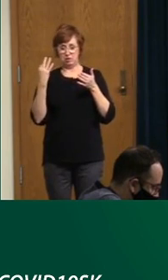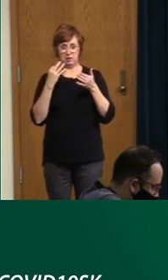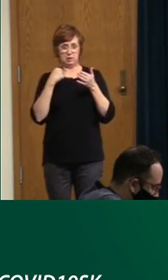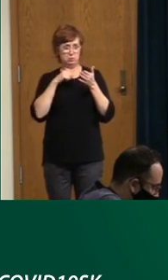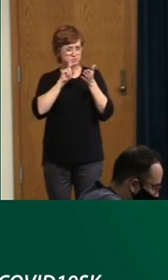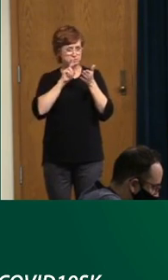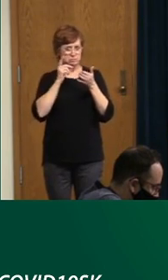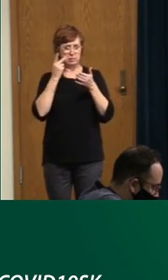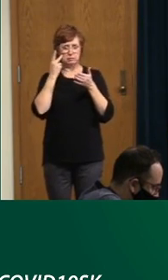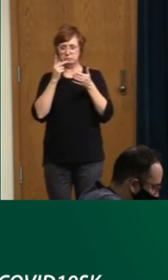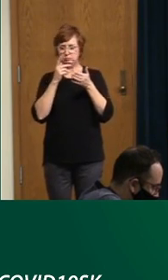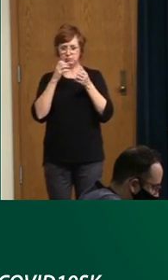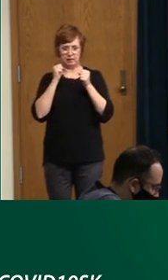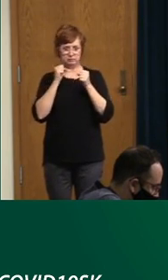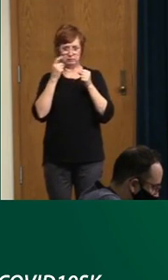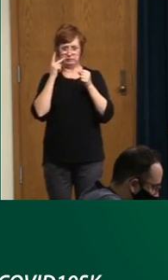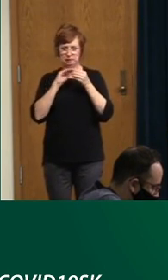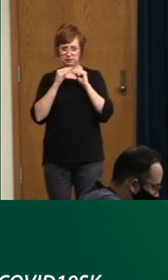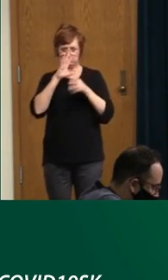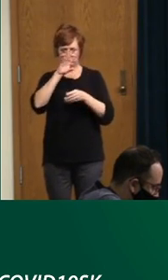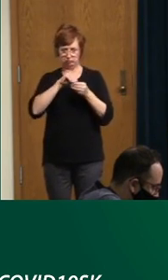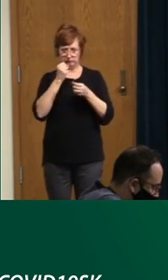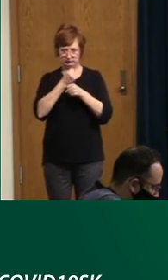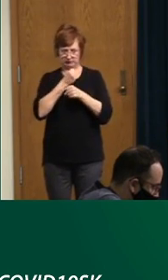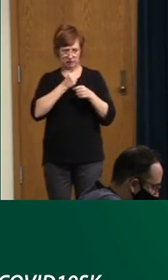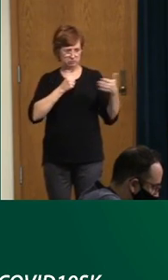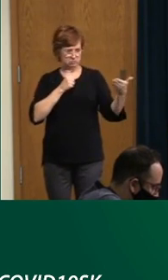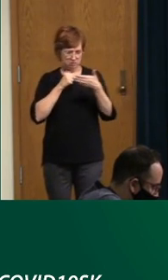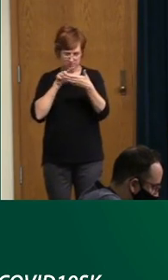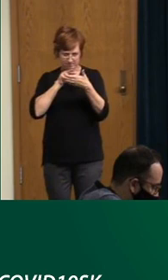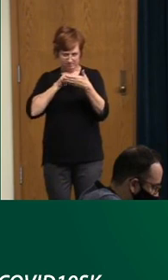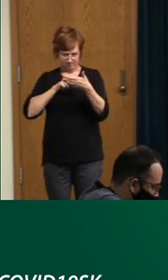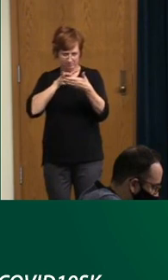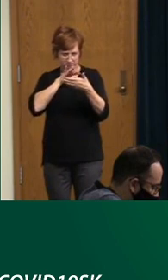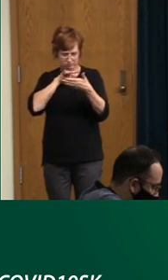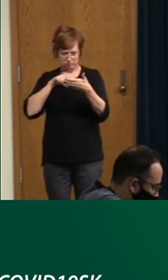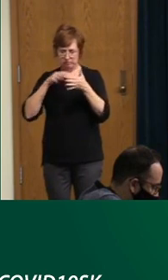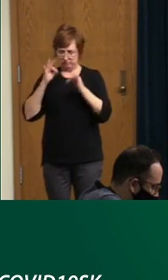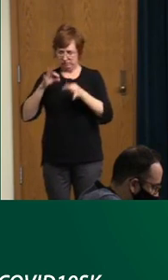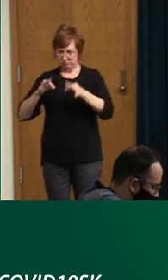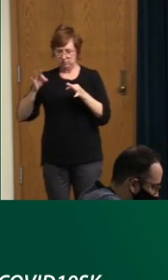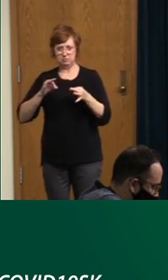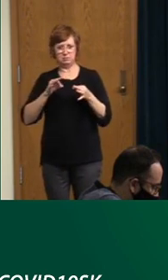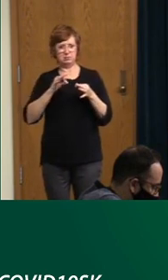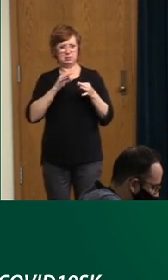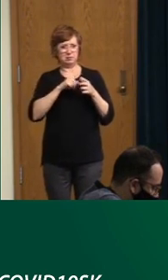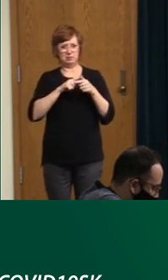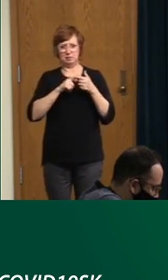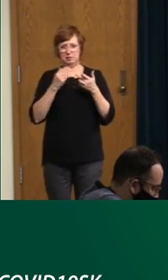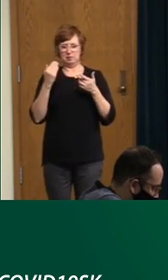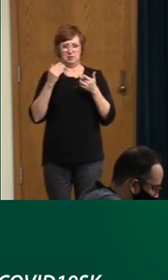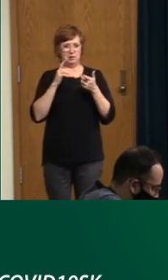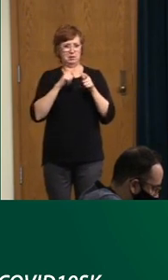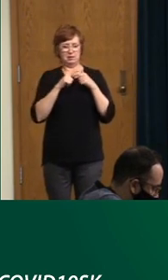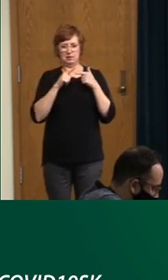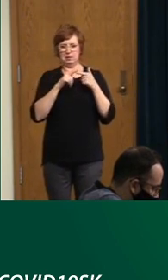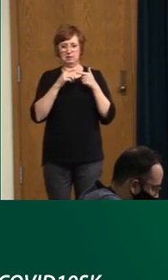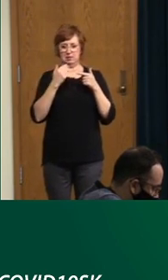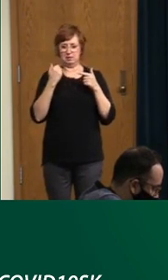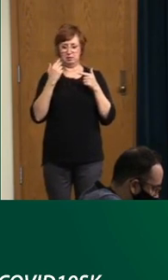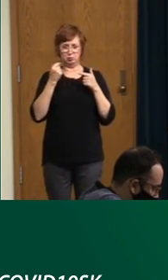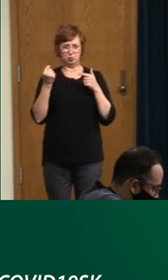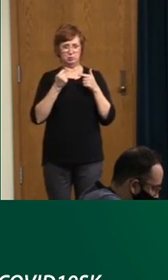major changes and some changes to the public health. That was followed up again by Tuesday with some more restrictions and some